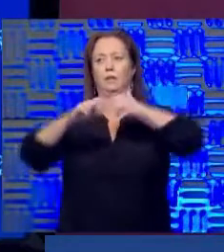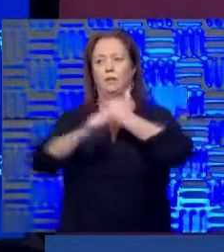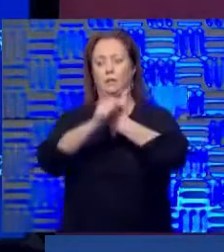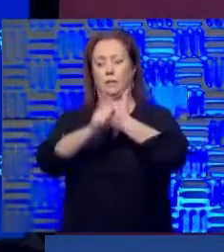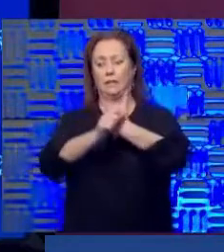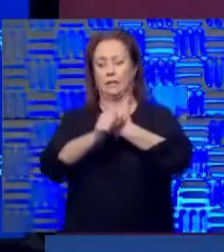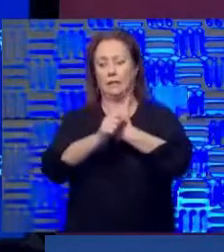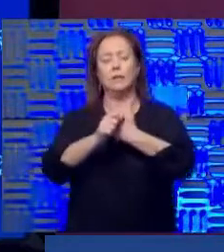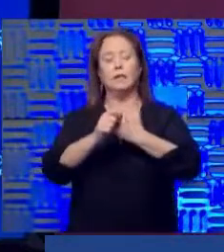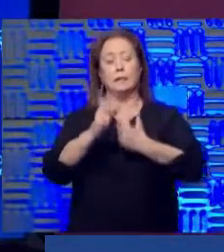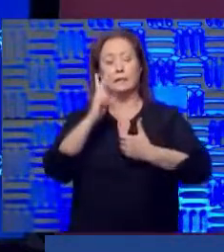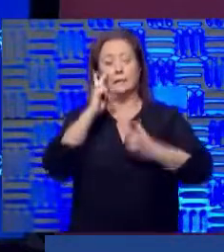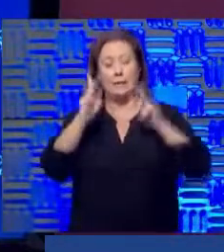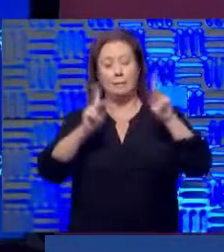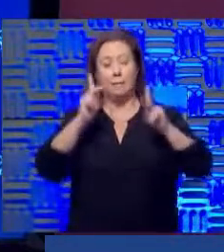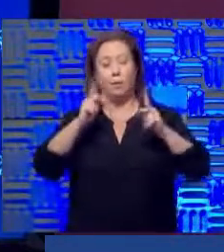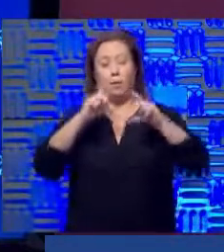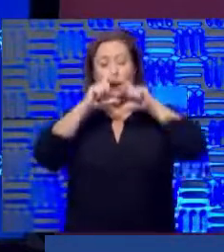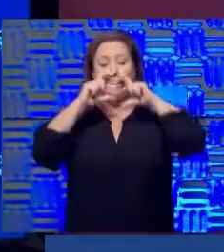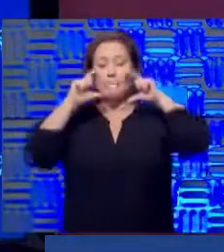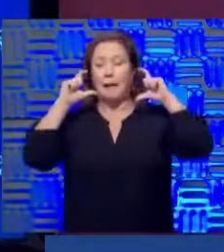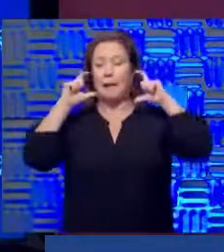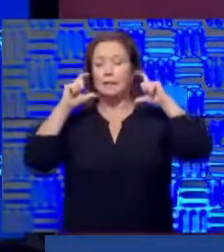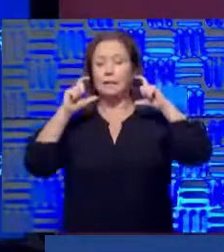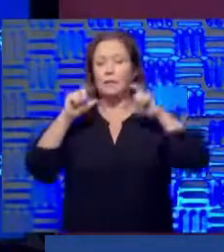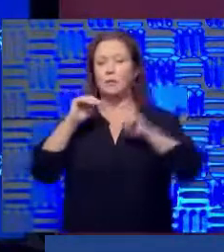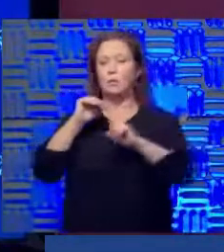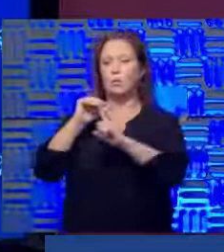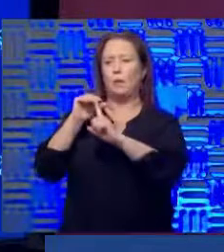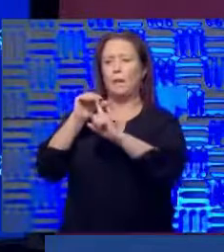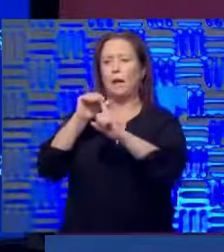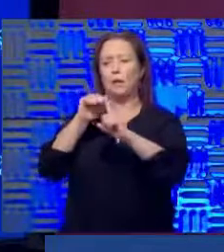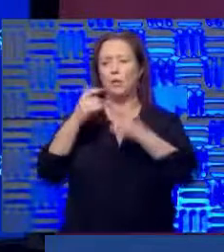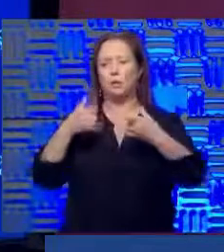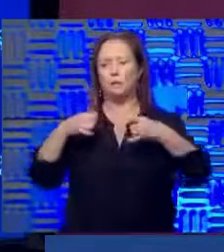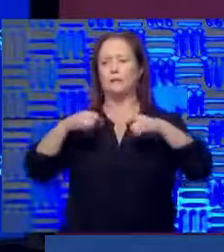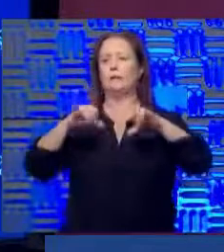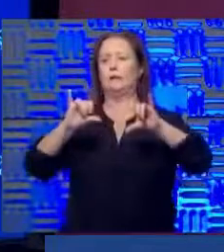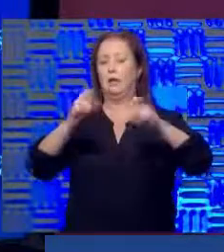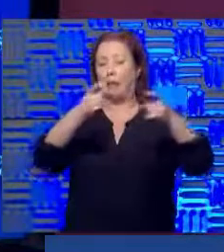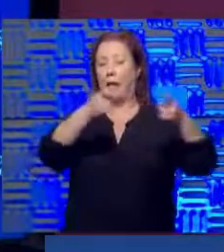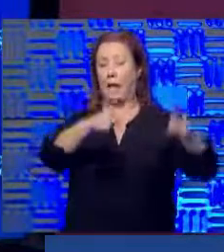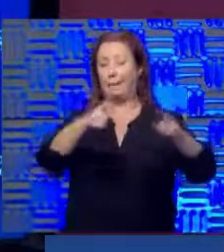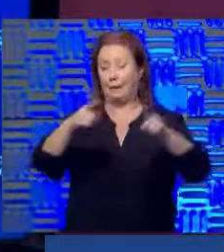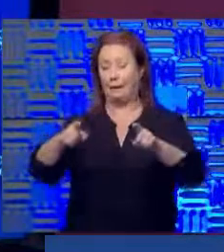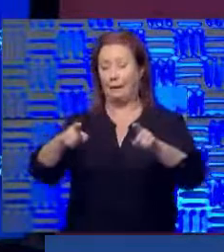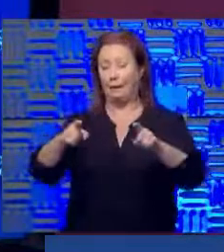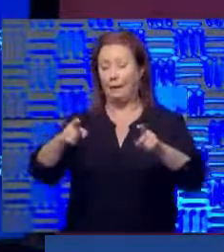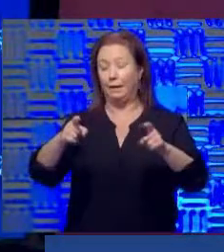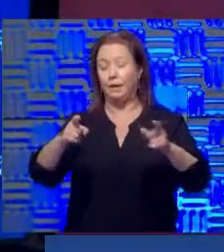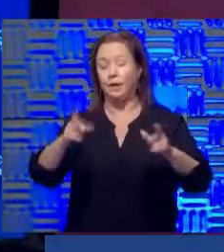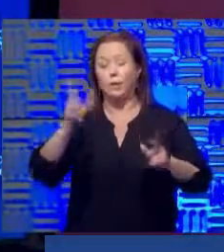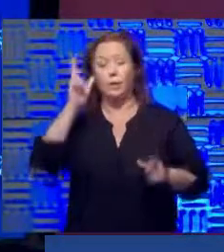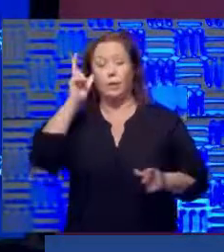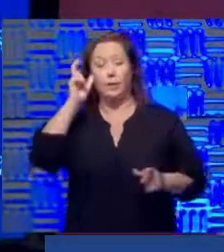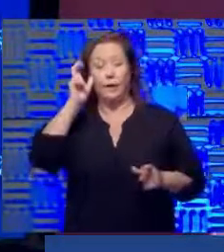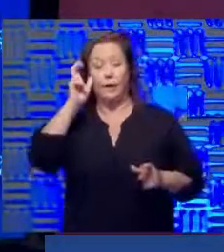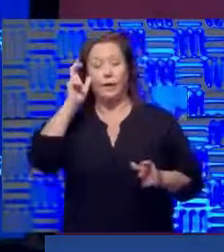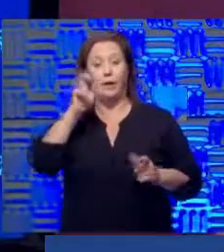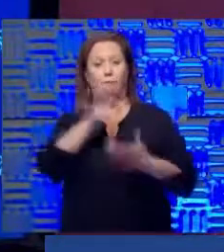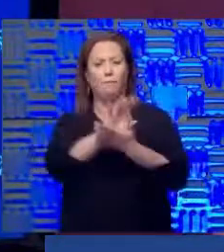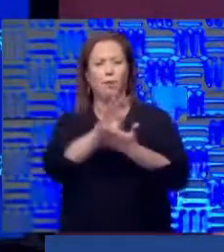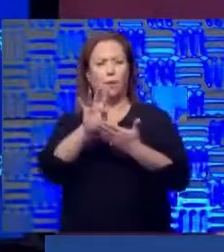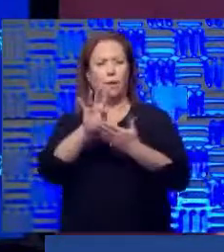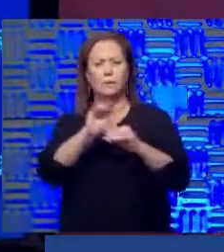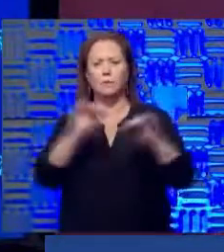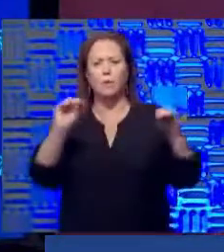if anything, seeing people with masks, maybe it just reminds you that this is still going on. When you hear 4 weeks out,